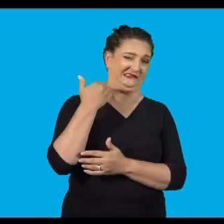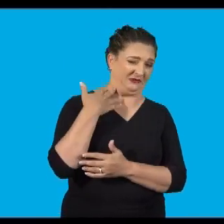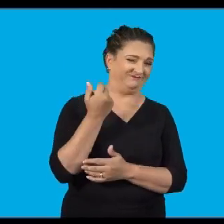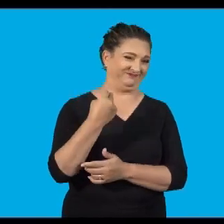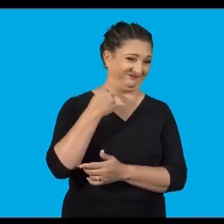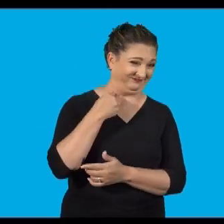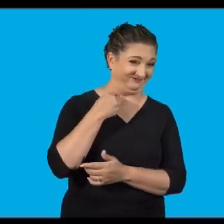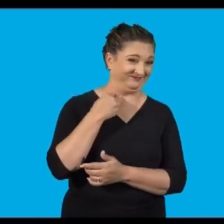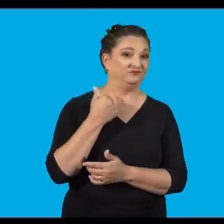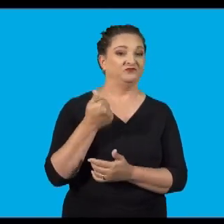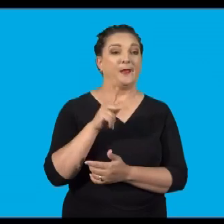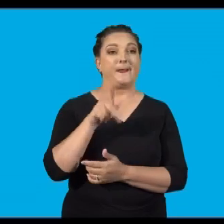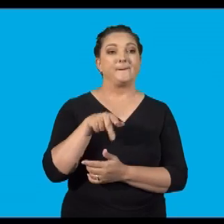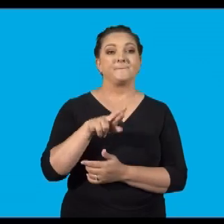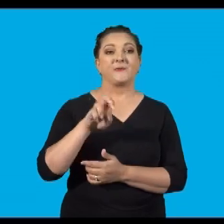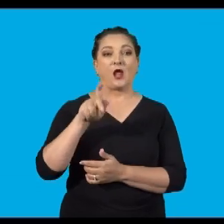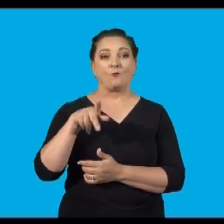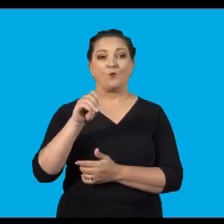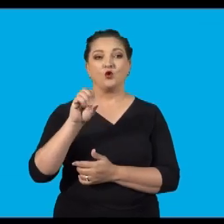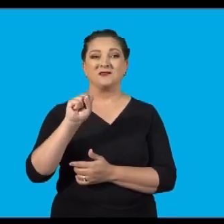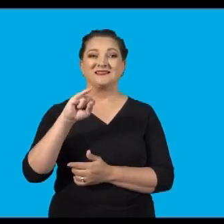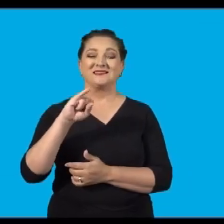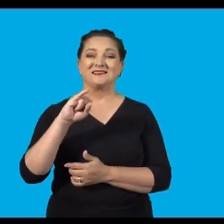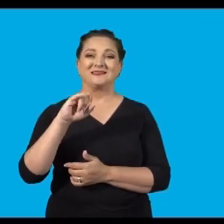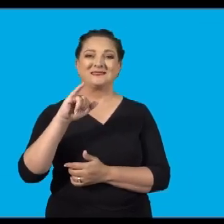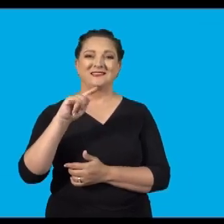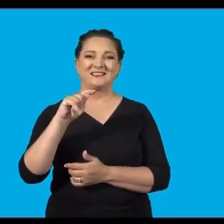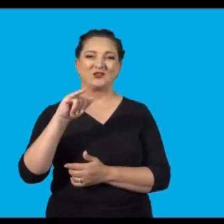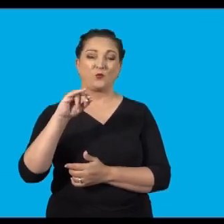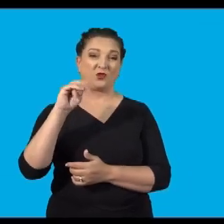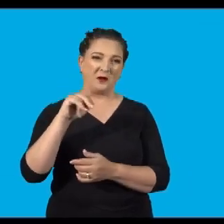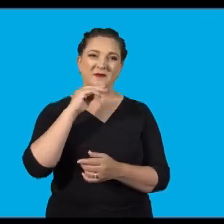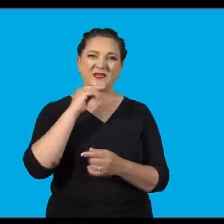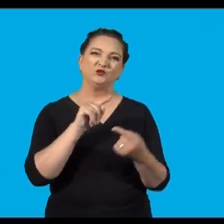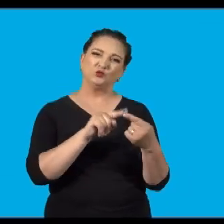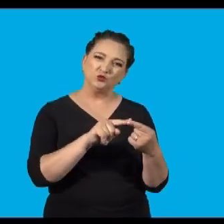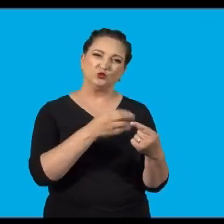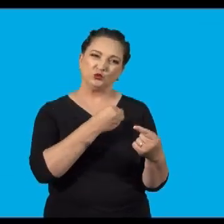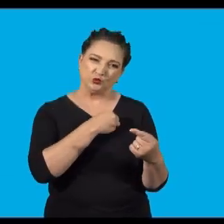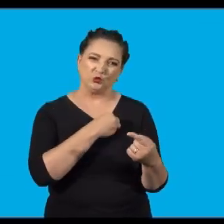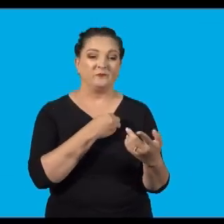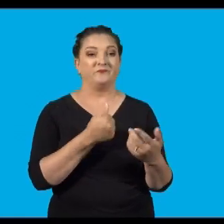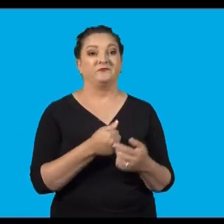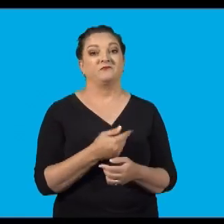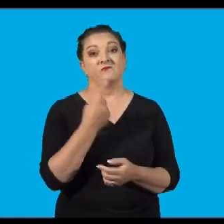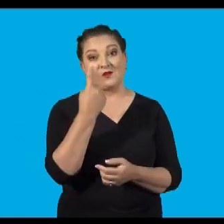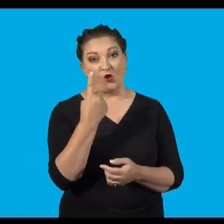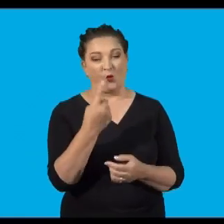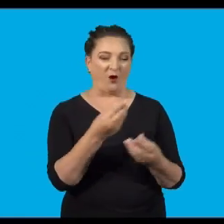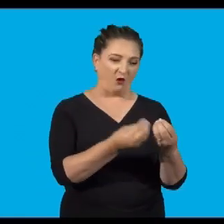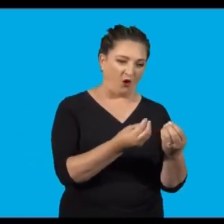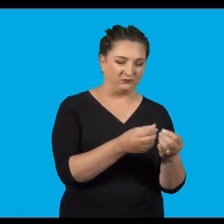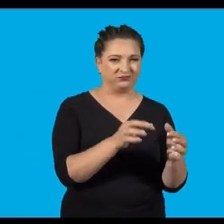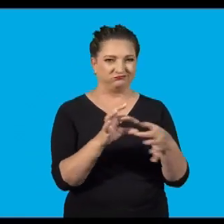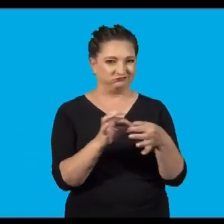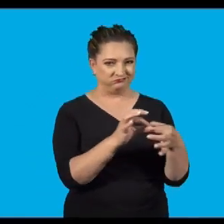be expensive, and unfortunately, your preposition is going to be to, all right? Those little words that show you position of